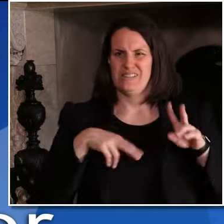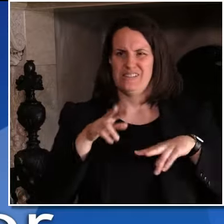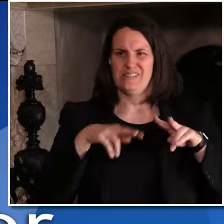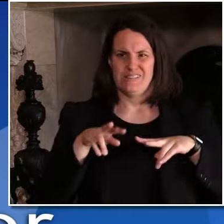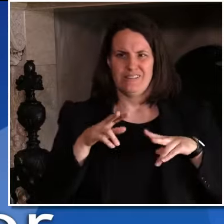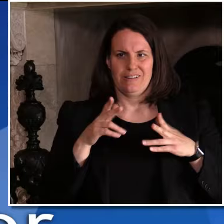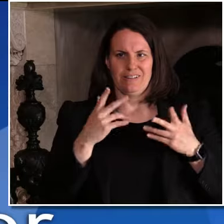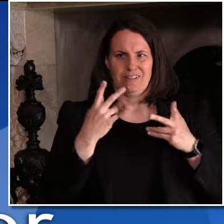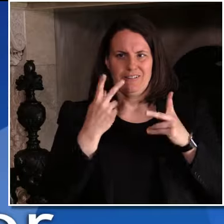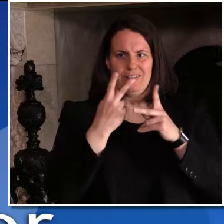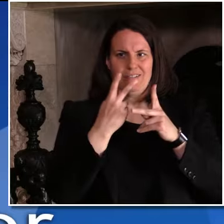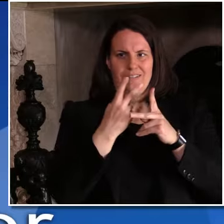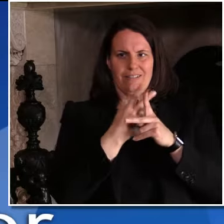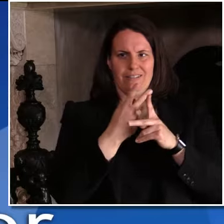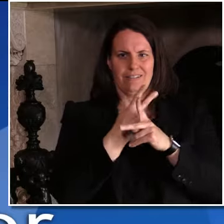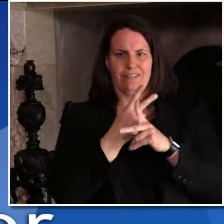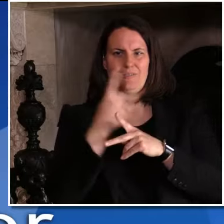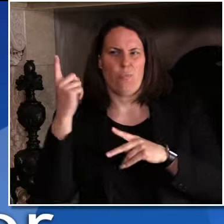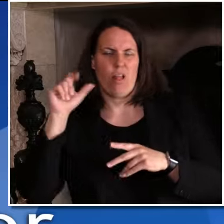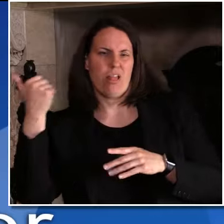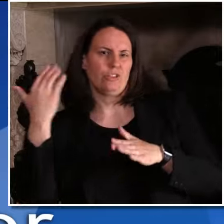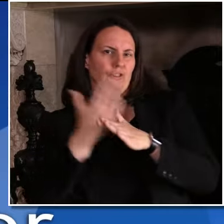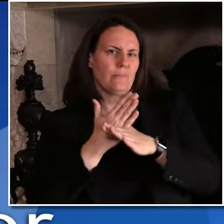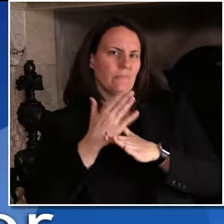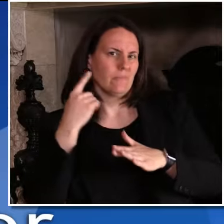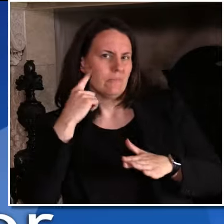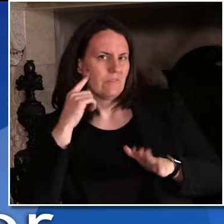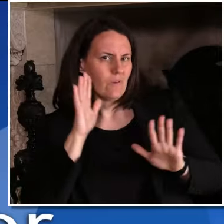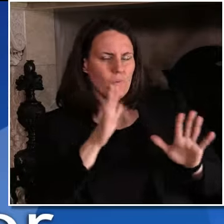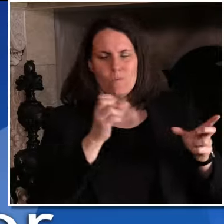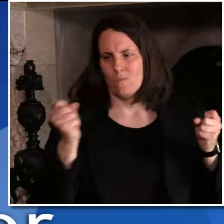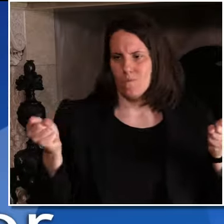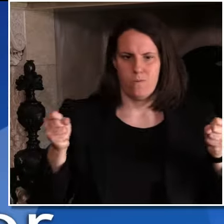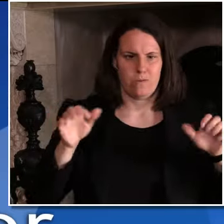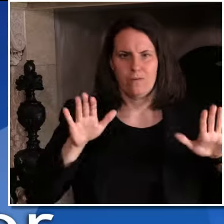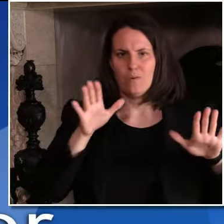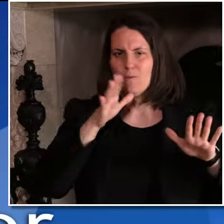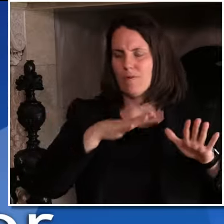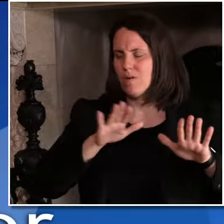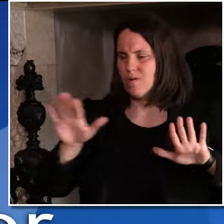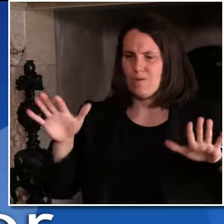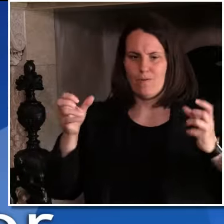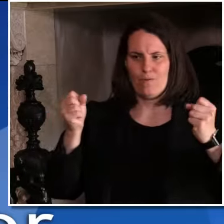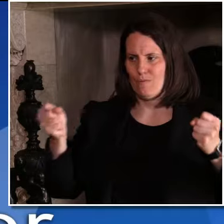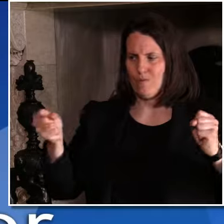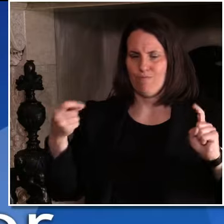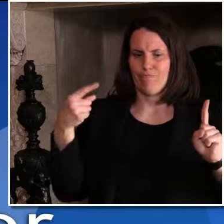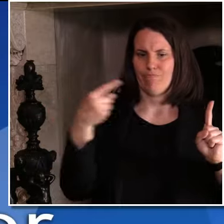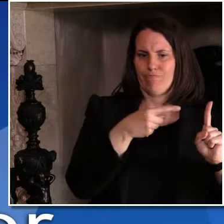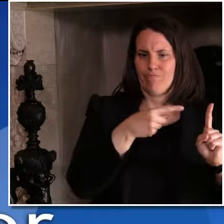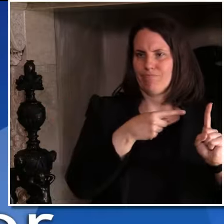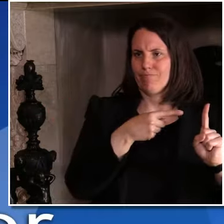hear me? might meet that? Stand by, please. Someone is asking a question. Go ahead, Laurel.